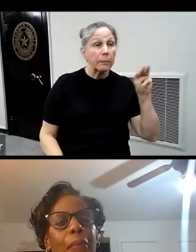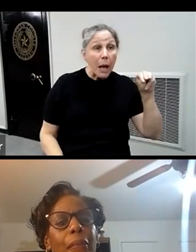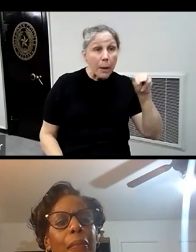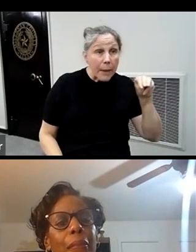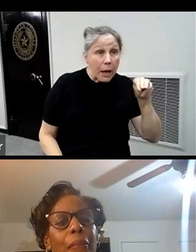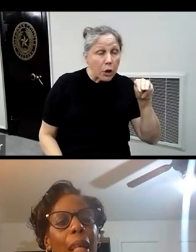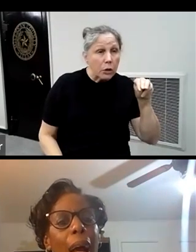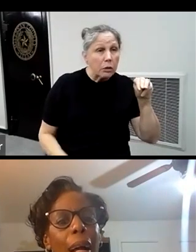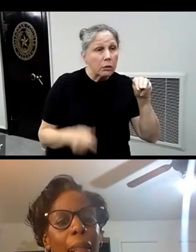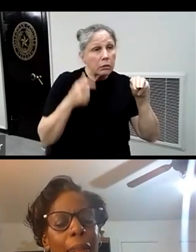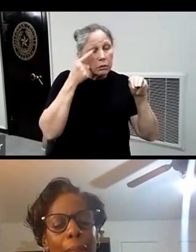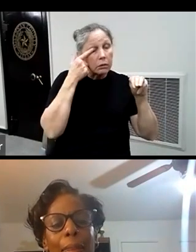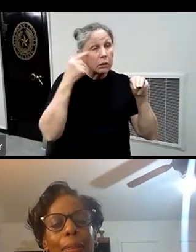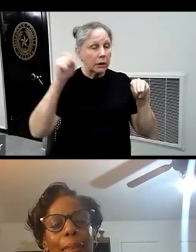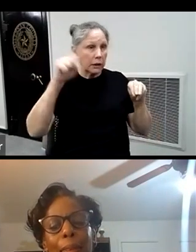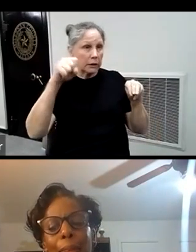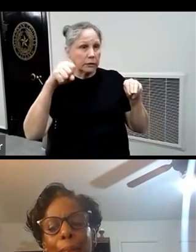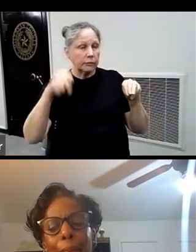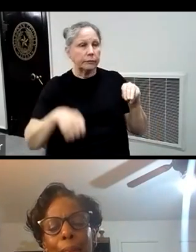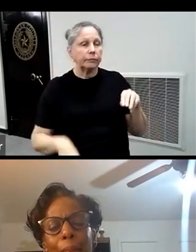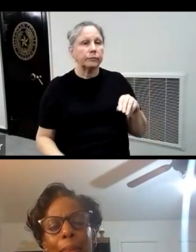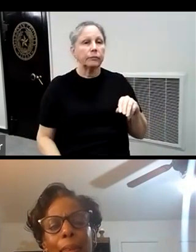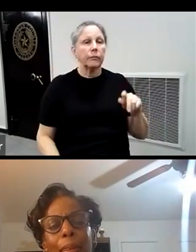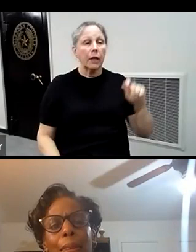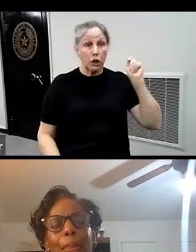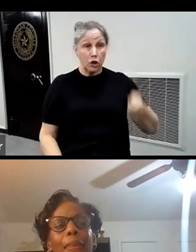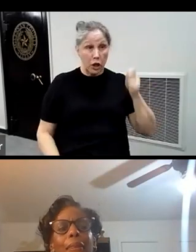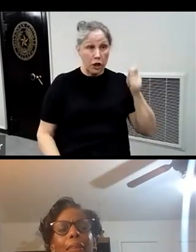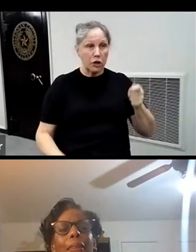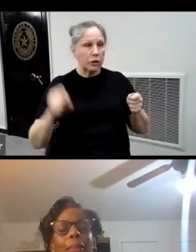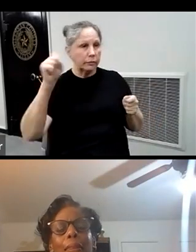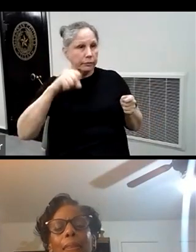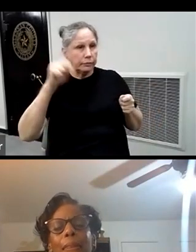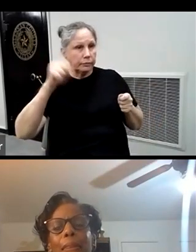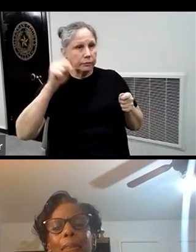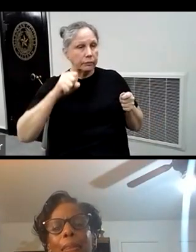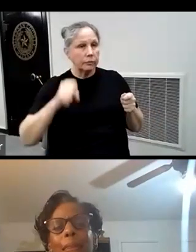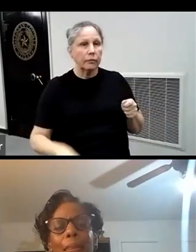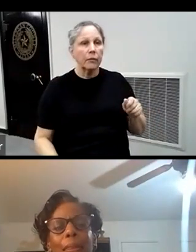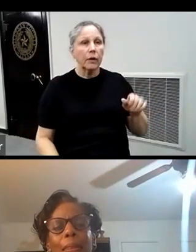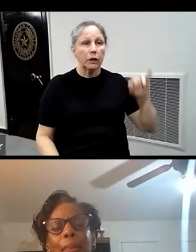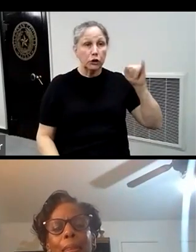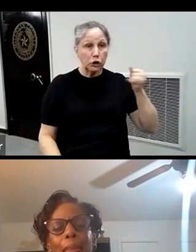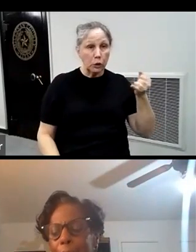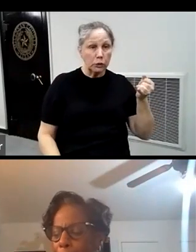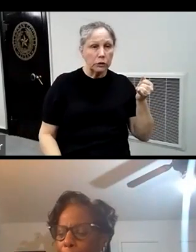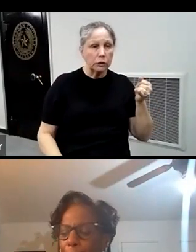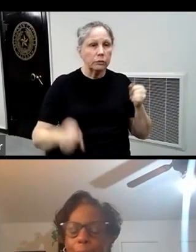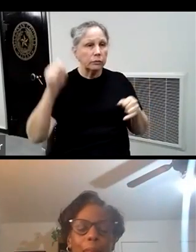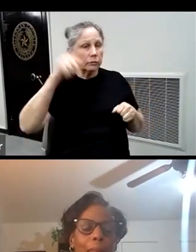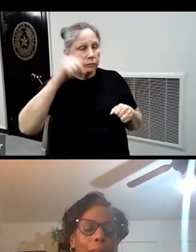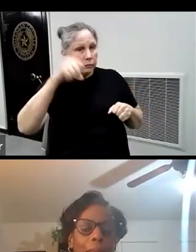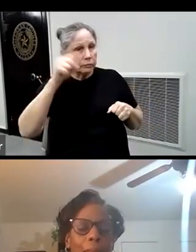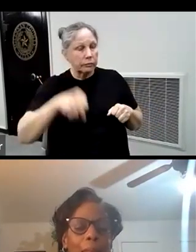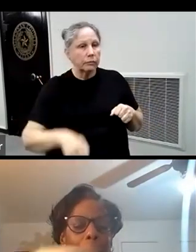Commissioner Miller, Aye. Judge Felton, Aye. Commissioner Jones, Aye.